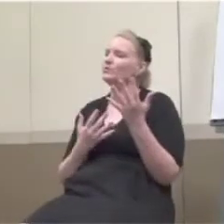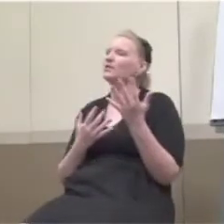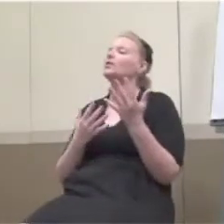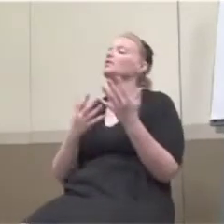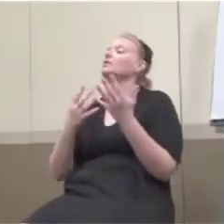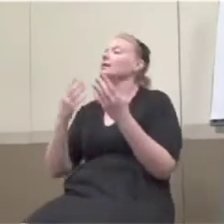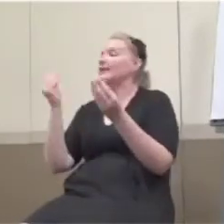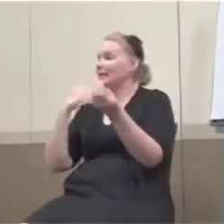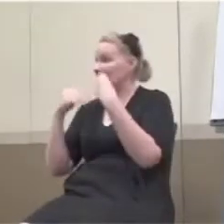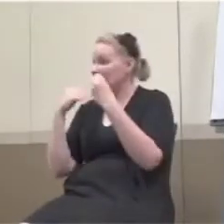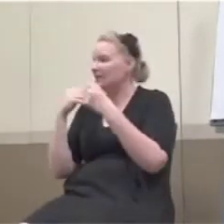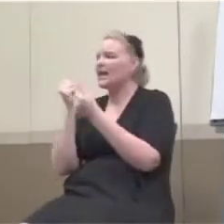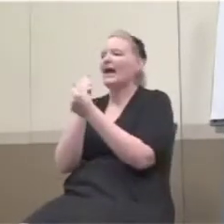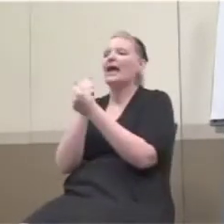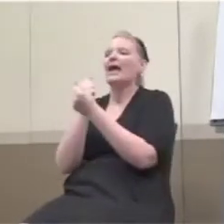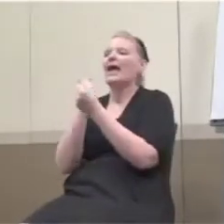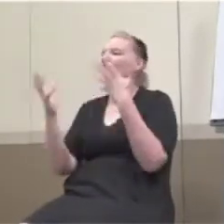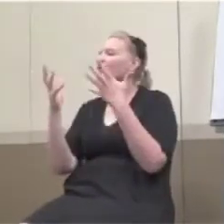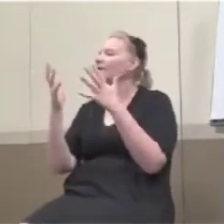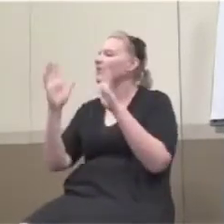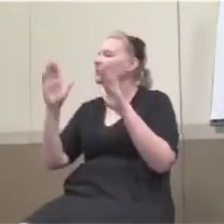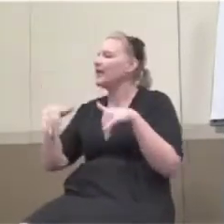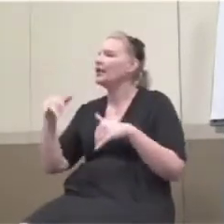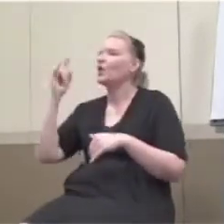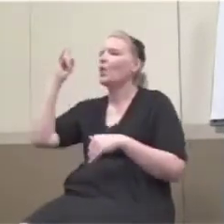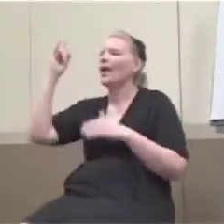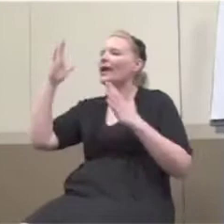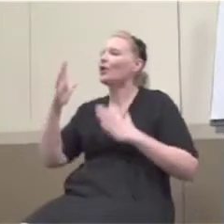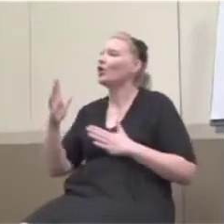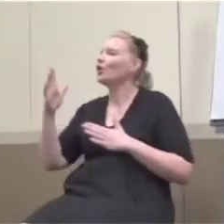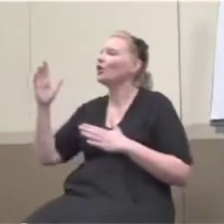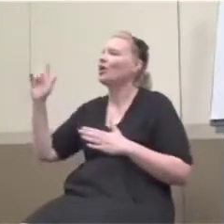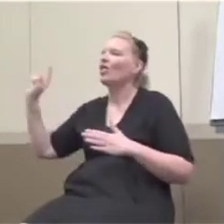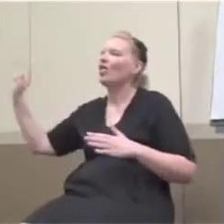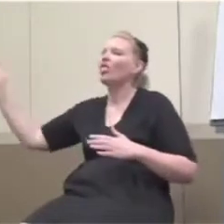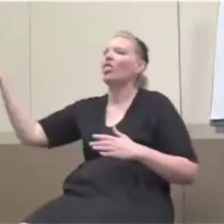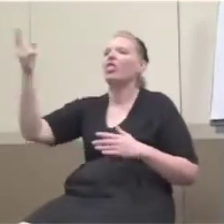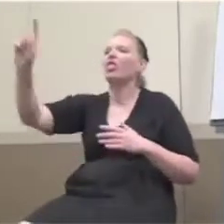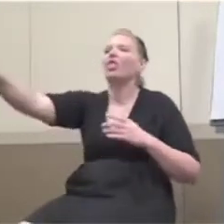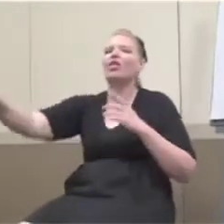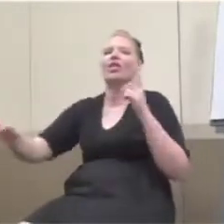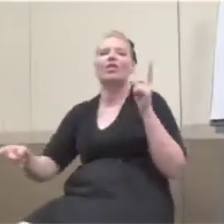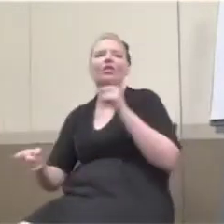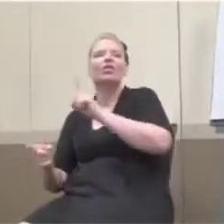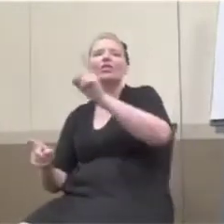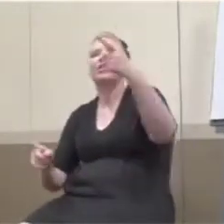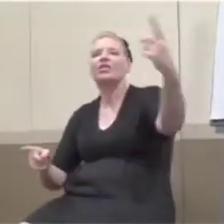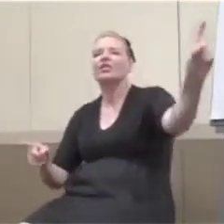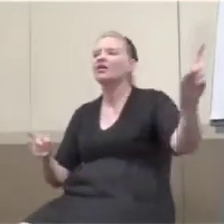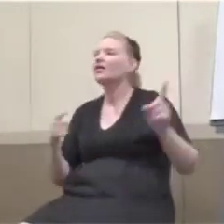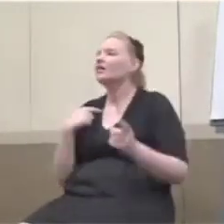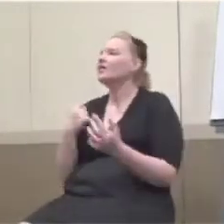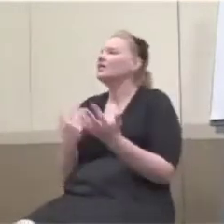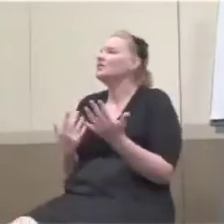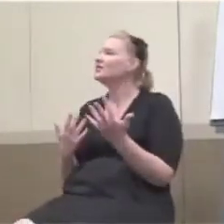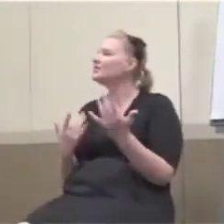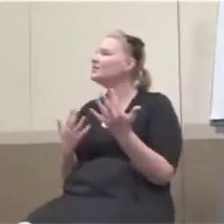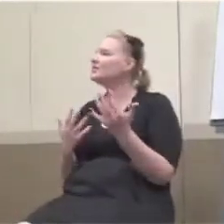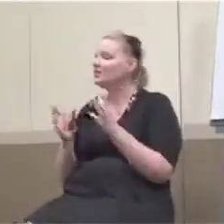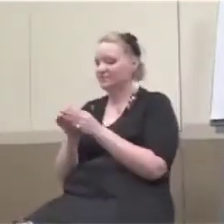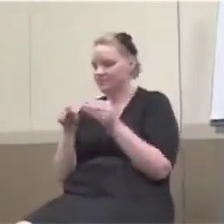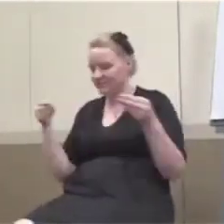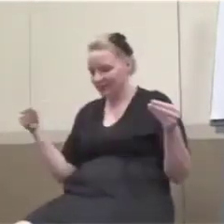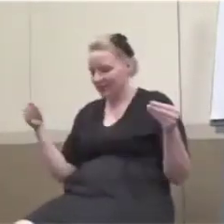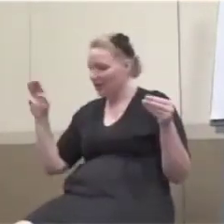dinner and everything is late, okay? You can't get your server's attention. They only come by like once every 15 minutes. In fact, you're sitting with the menu for a